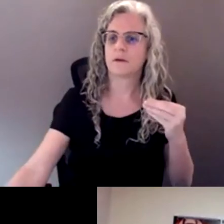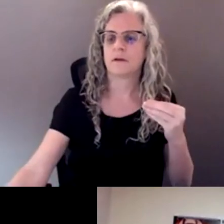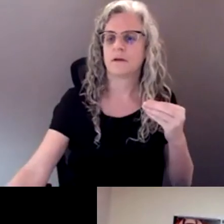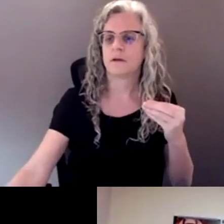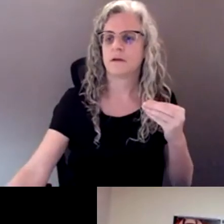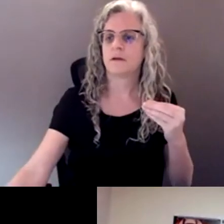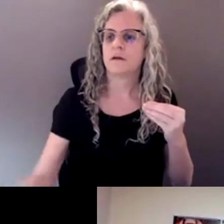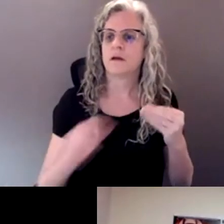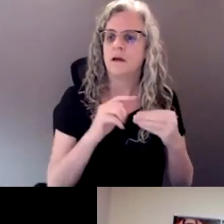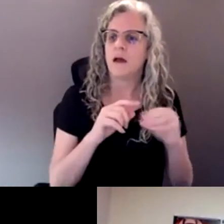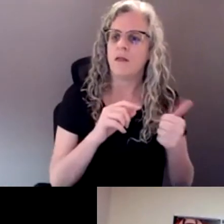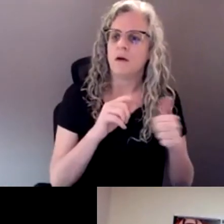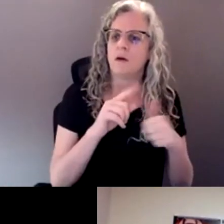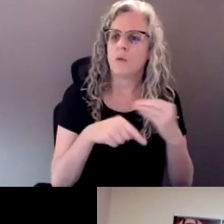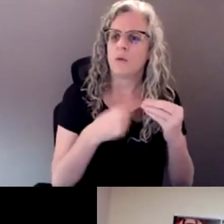essentially